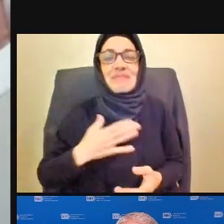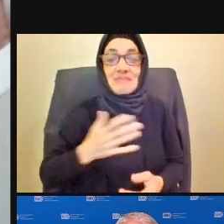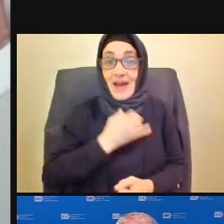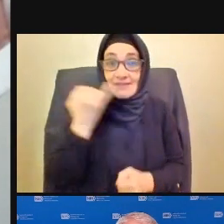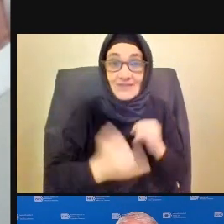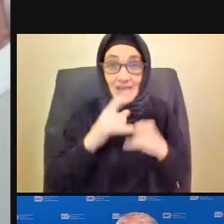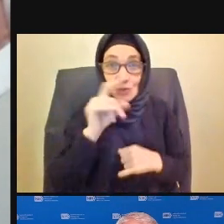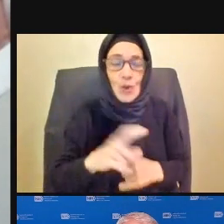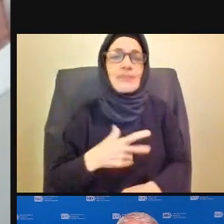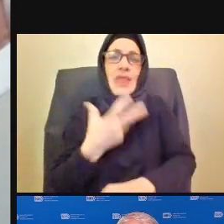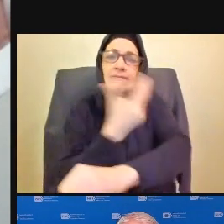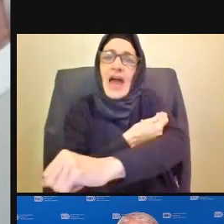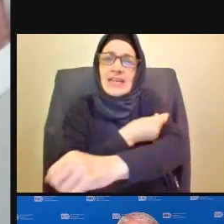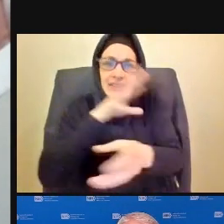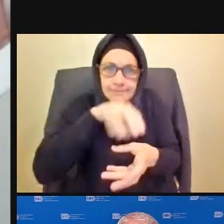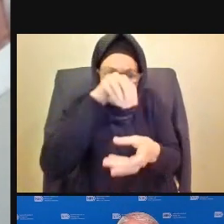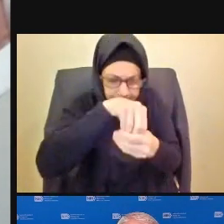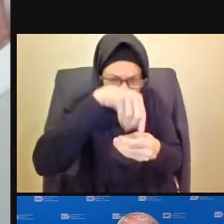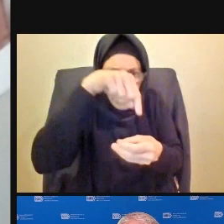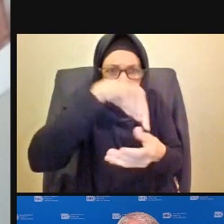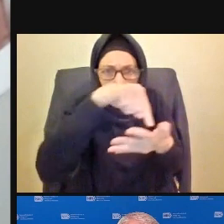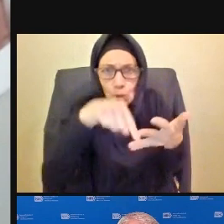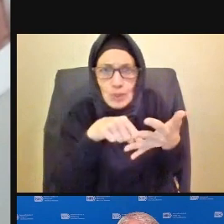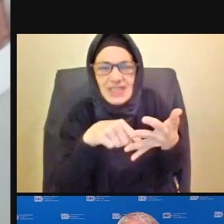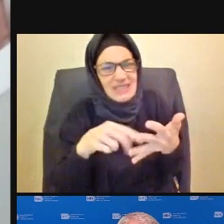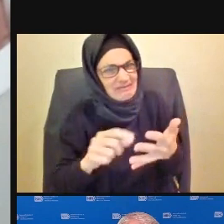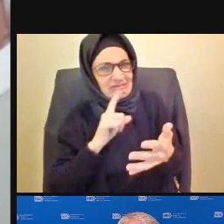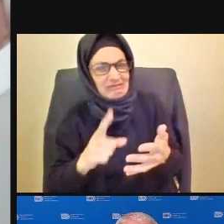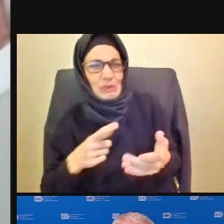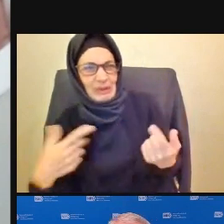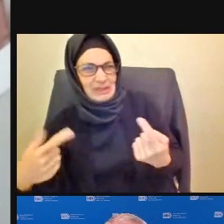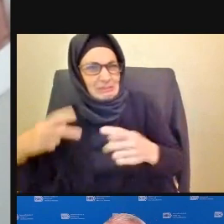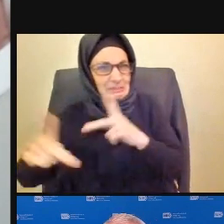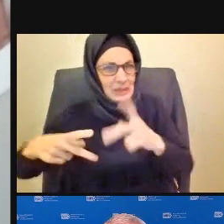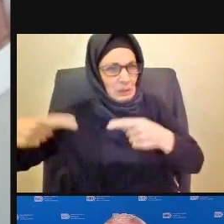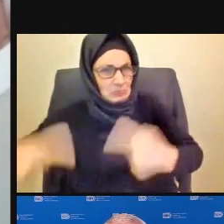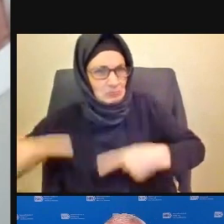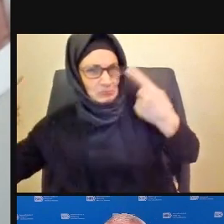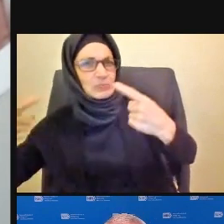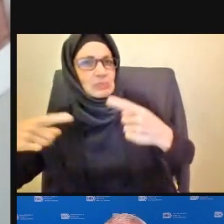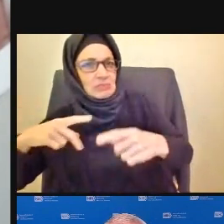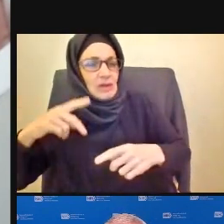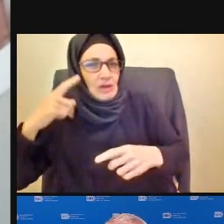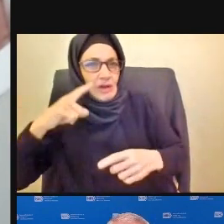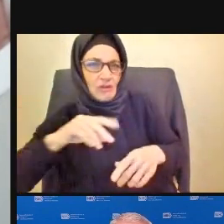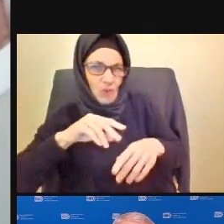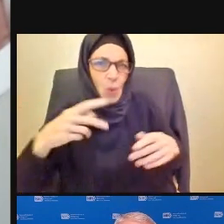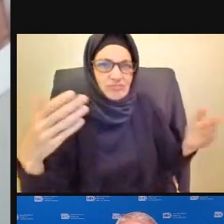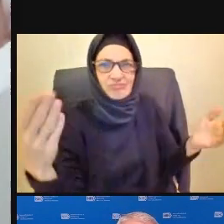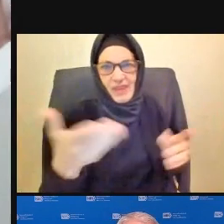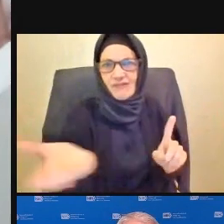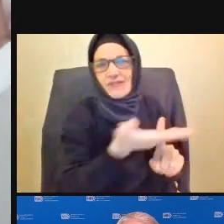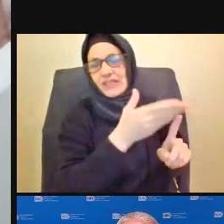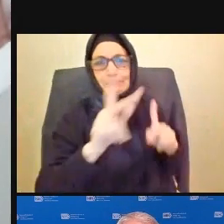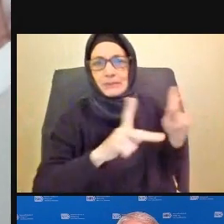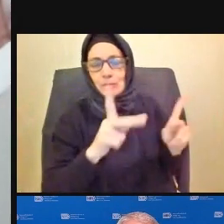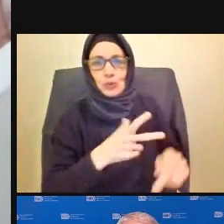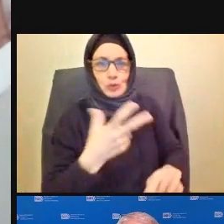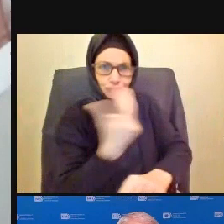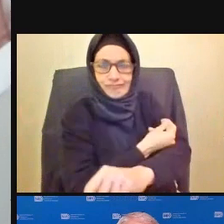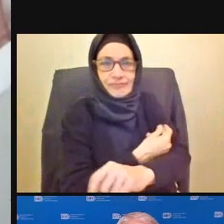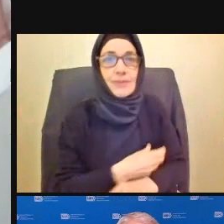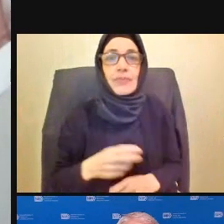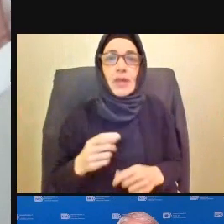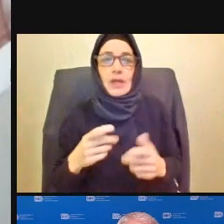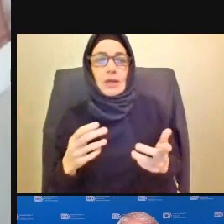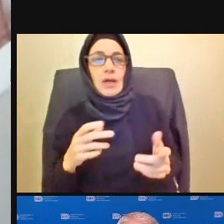ingredients have always been a source of controversy when it comes to vaccine uptake, and COVID-19 vaccines are no exception. Concerns about the use of ingredients